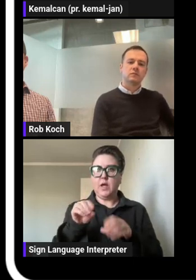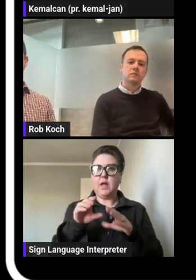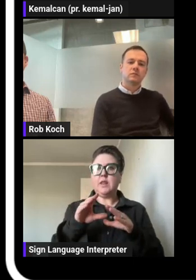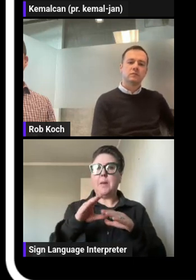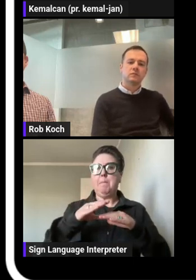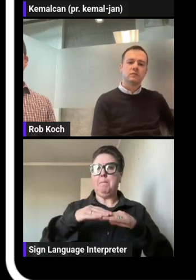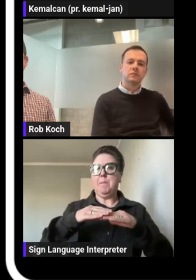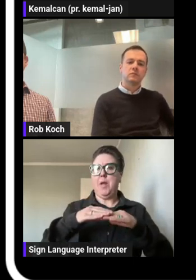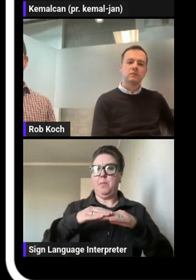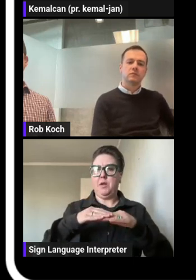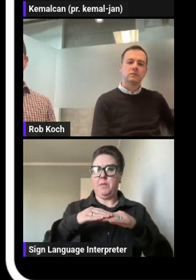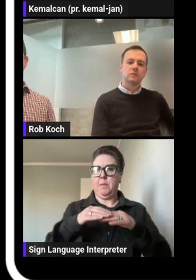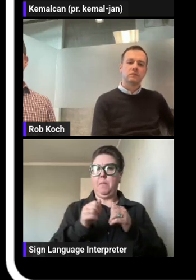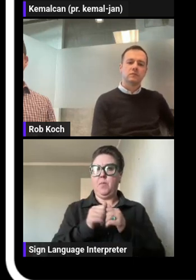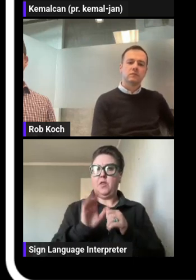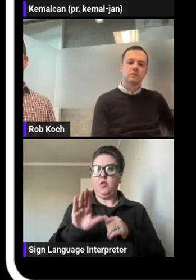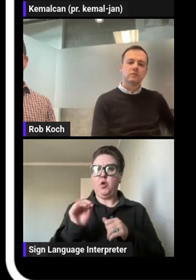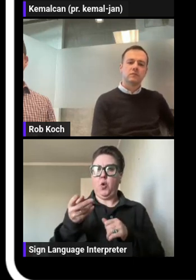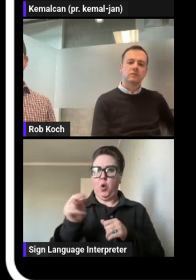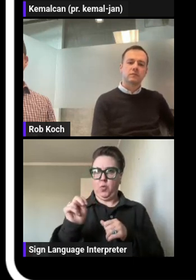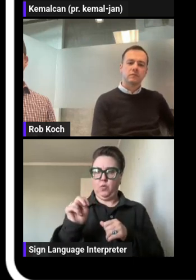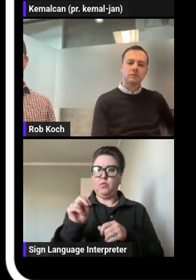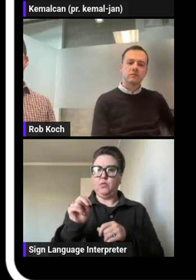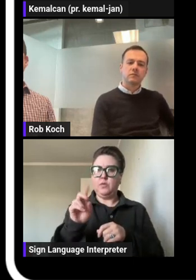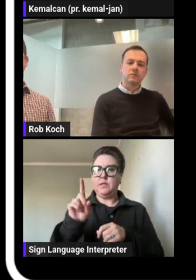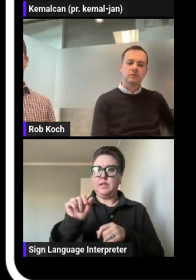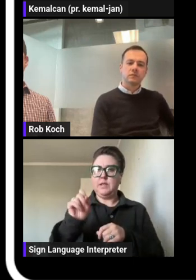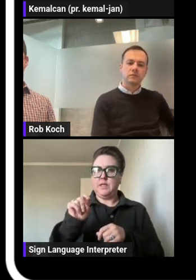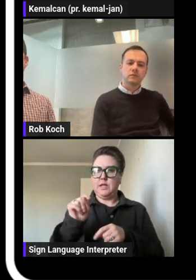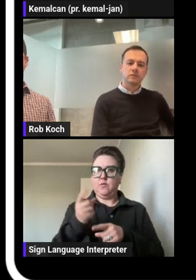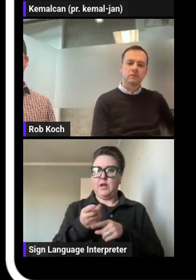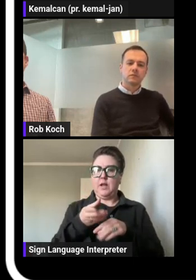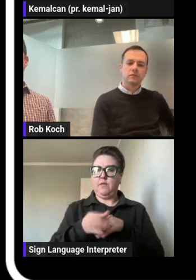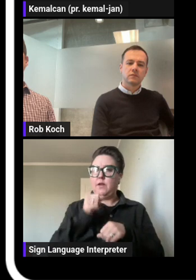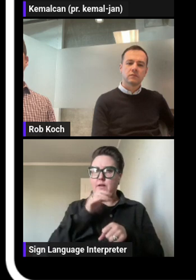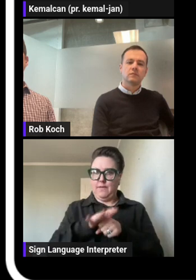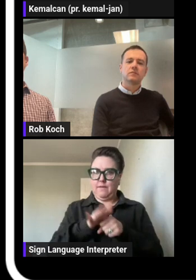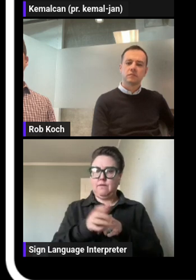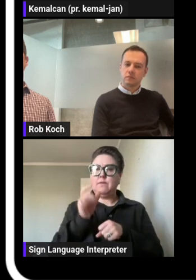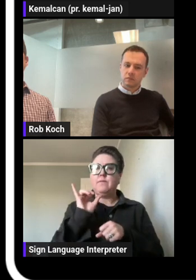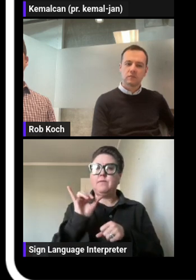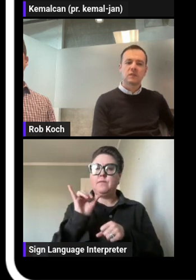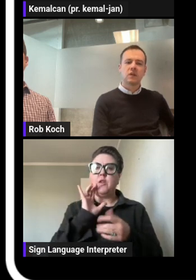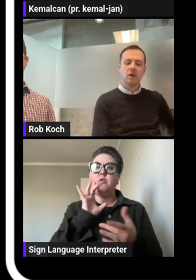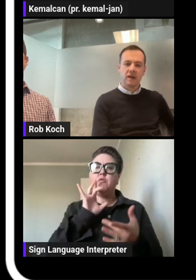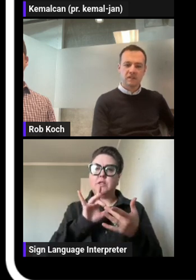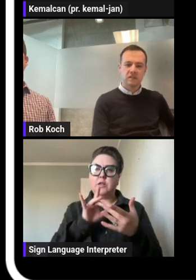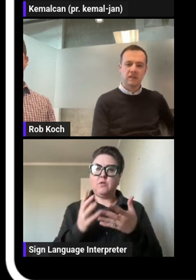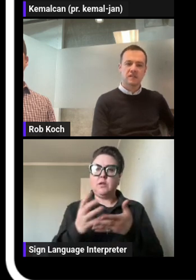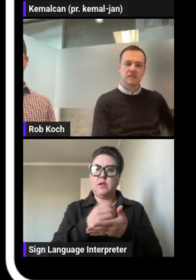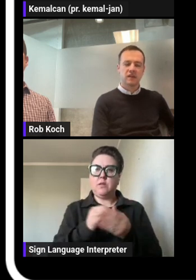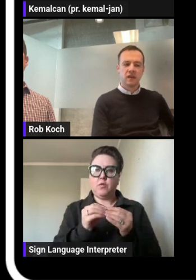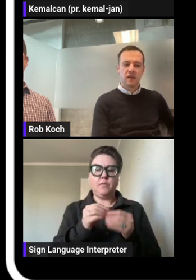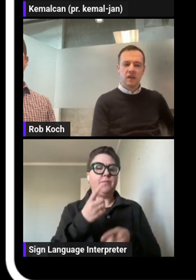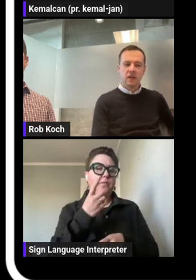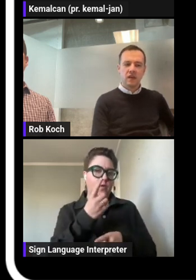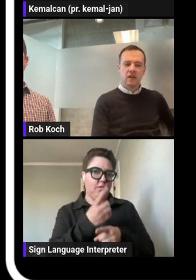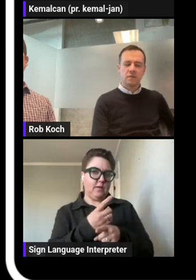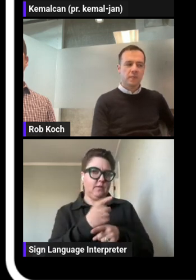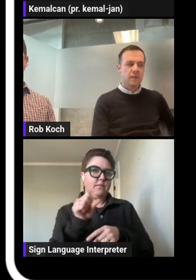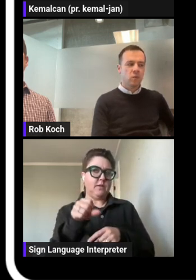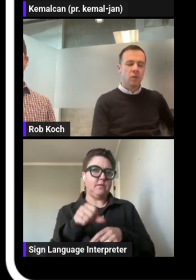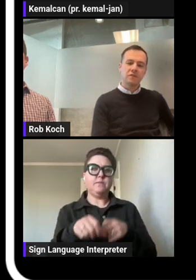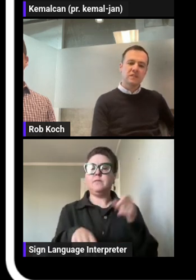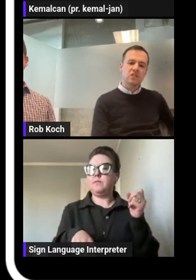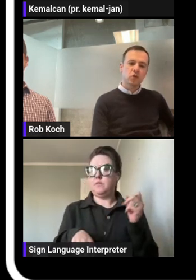with your own data set, and then after that was not enough, that's why you had to reach out to get more. Correct. Yes.